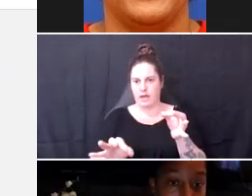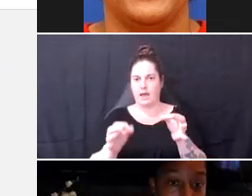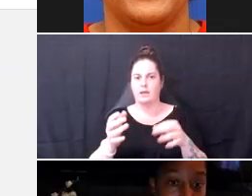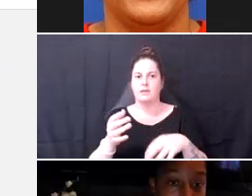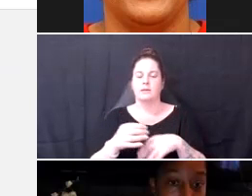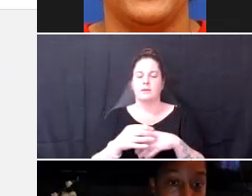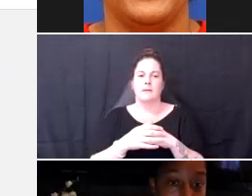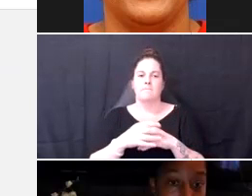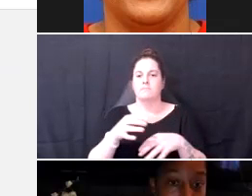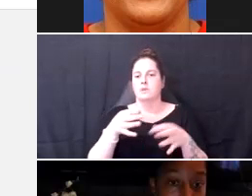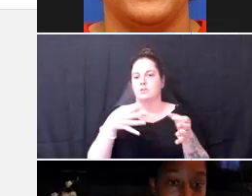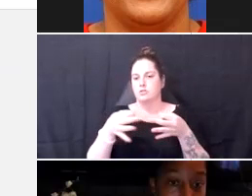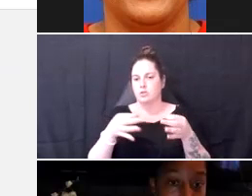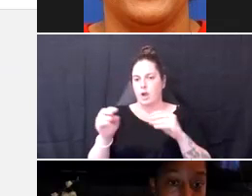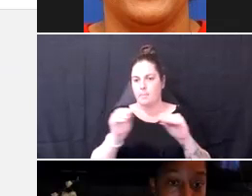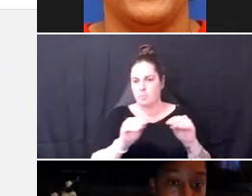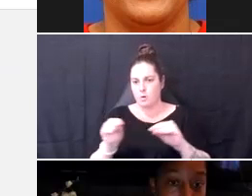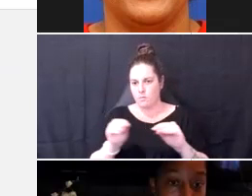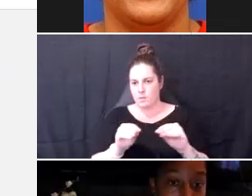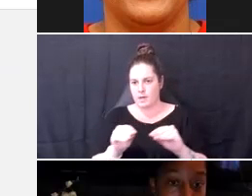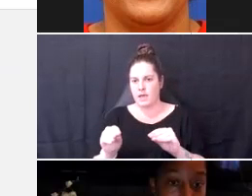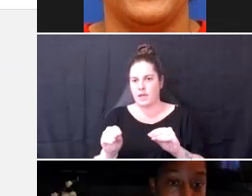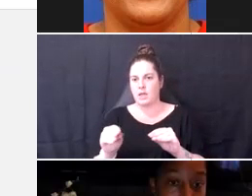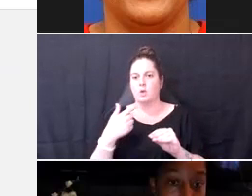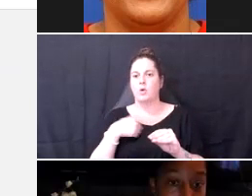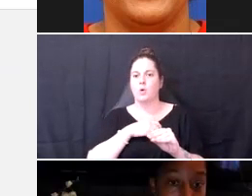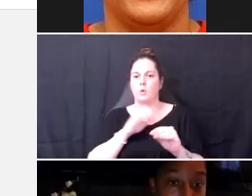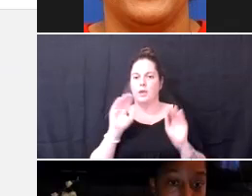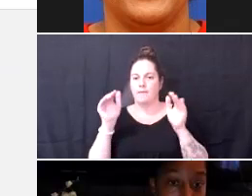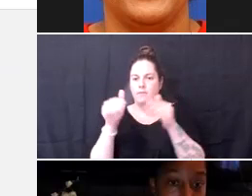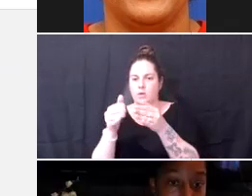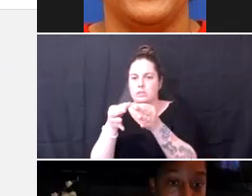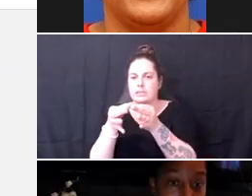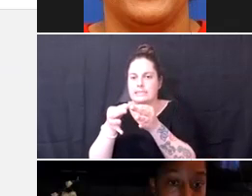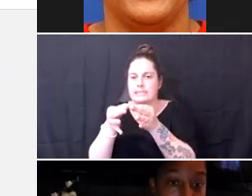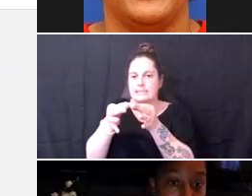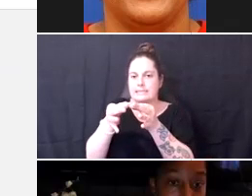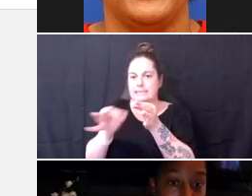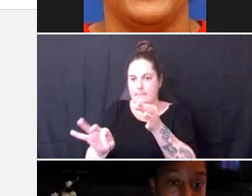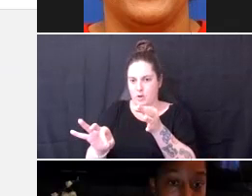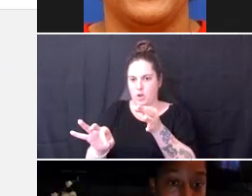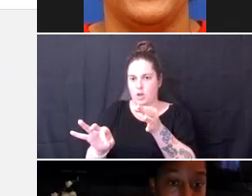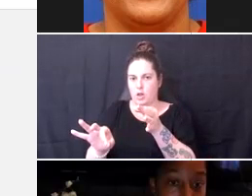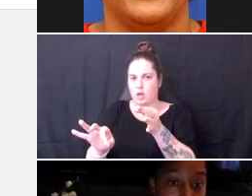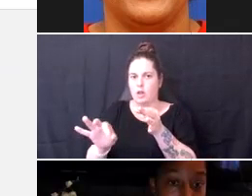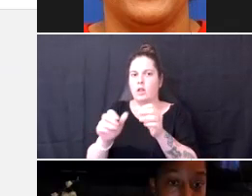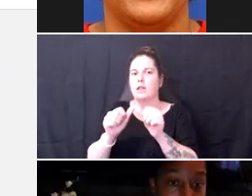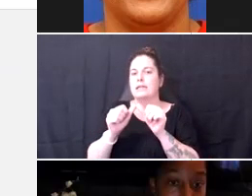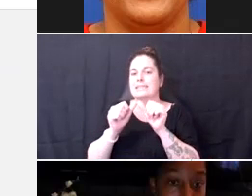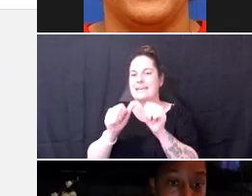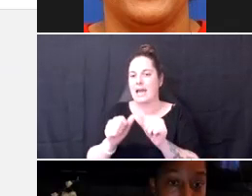quantify or describe a moving object, we're going to focus on a simple case of constant